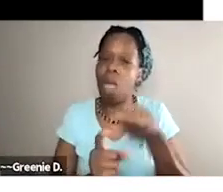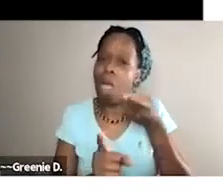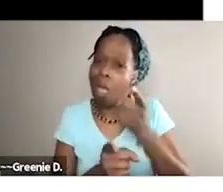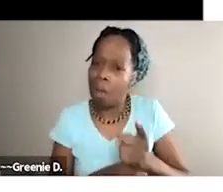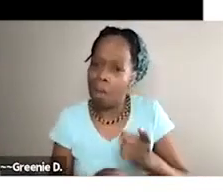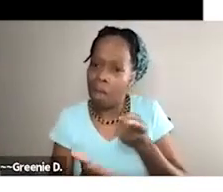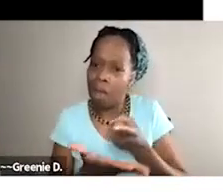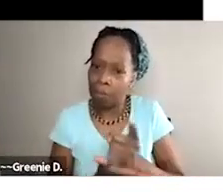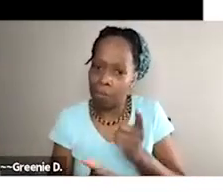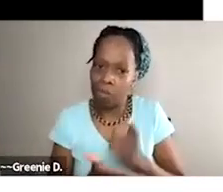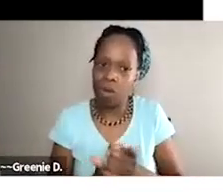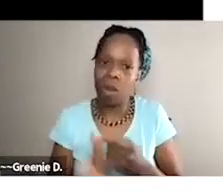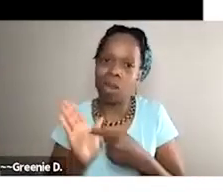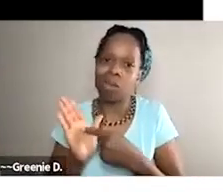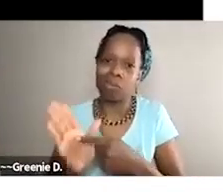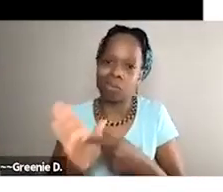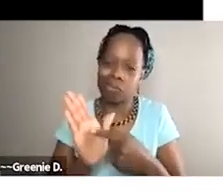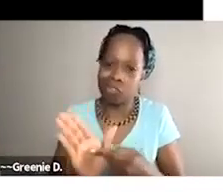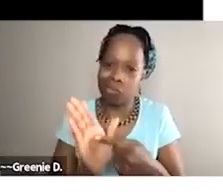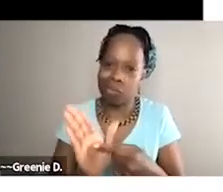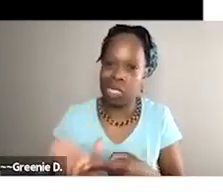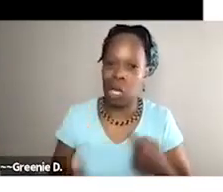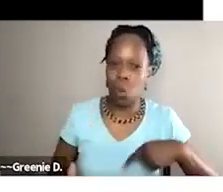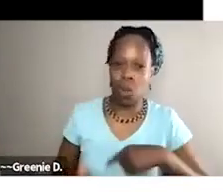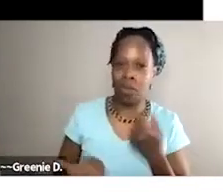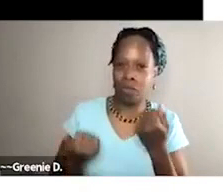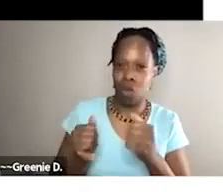we've introduced y'all to a lot of folks throughout all of these